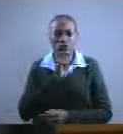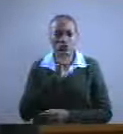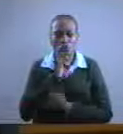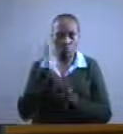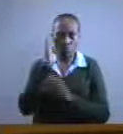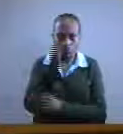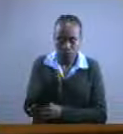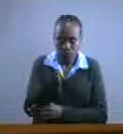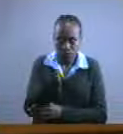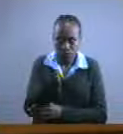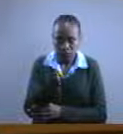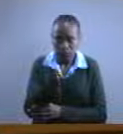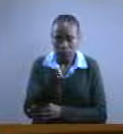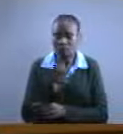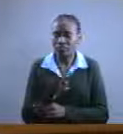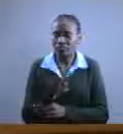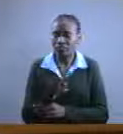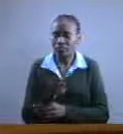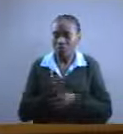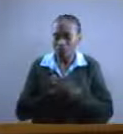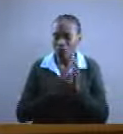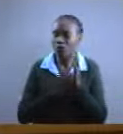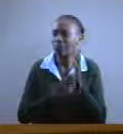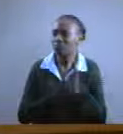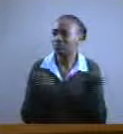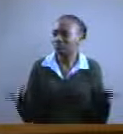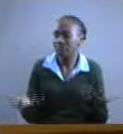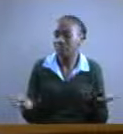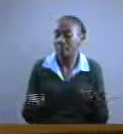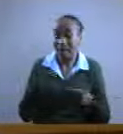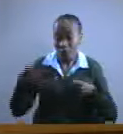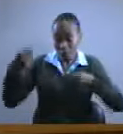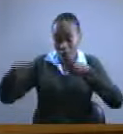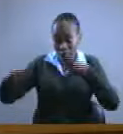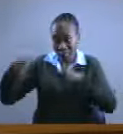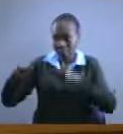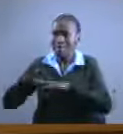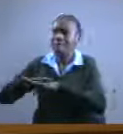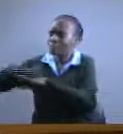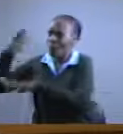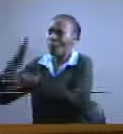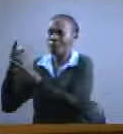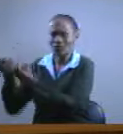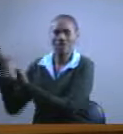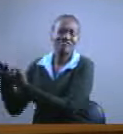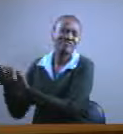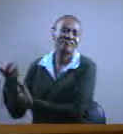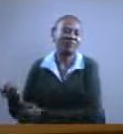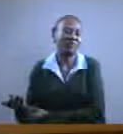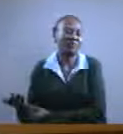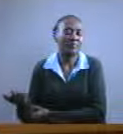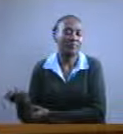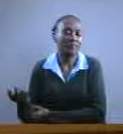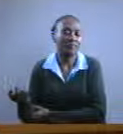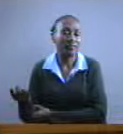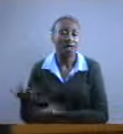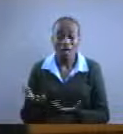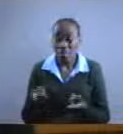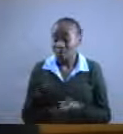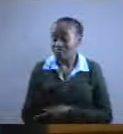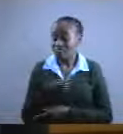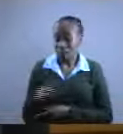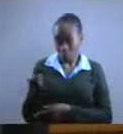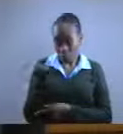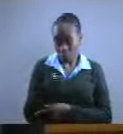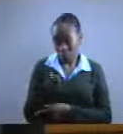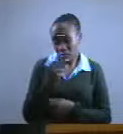intervention as a tool for regulation when competition would clearly work much more effectively. This fundamentally threatens the